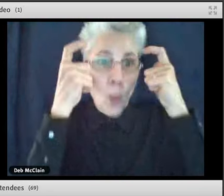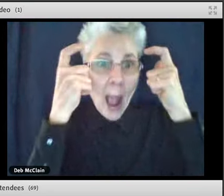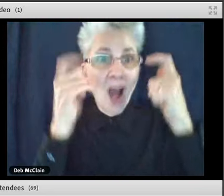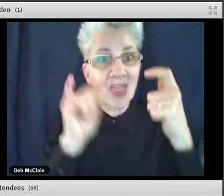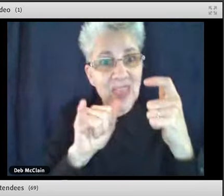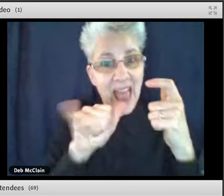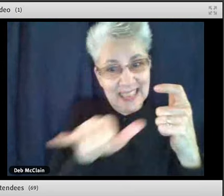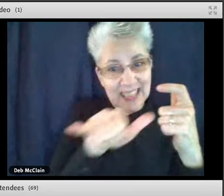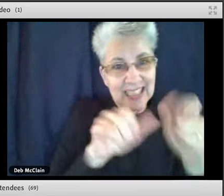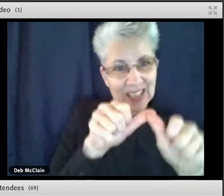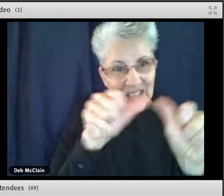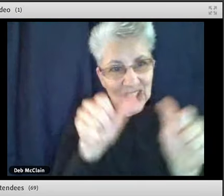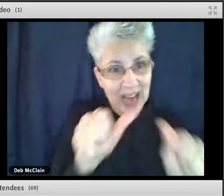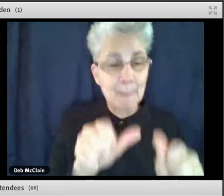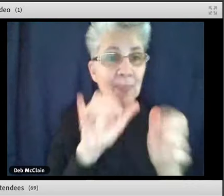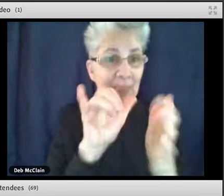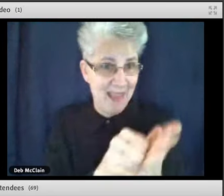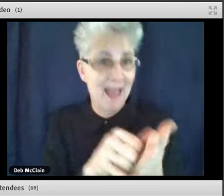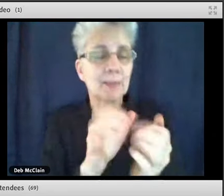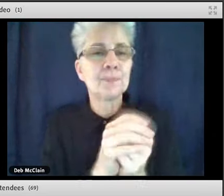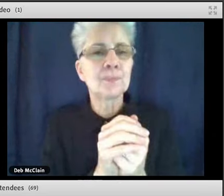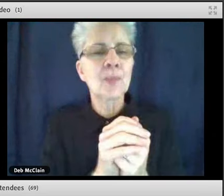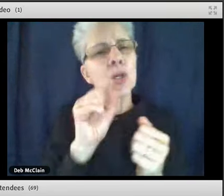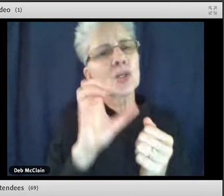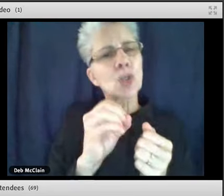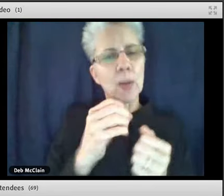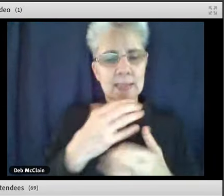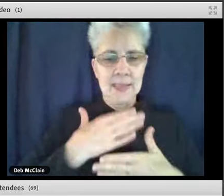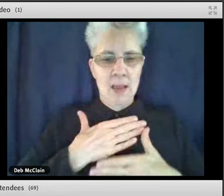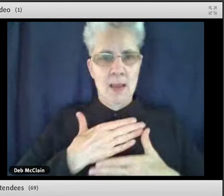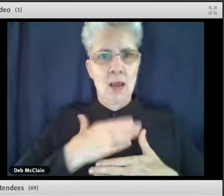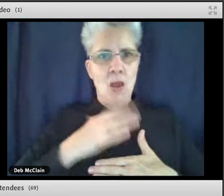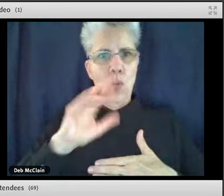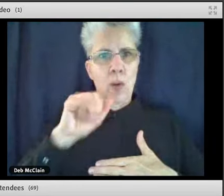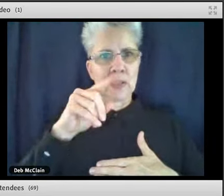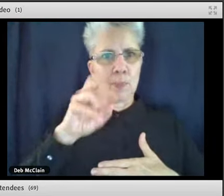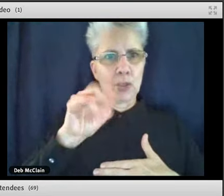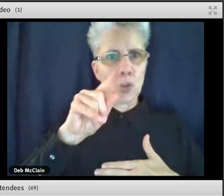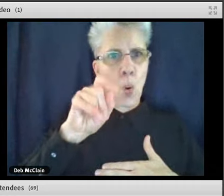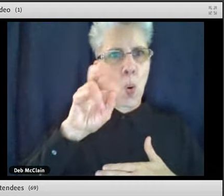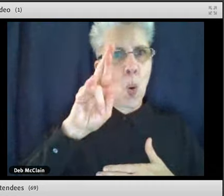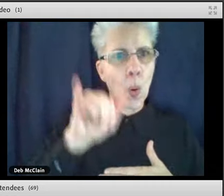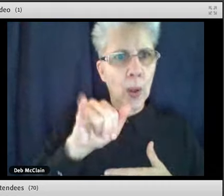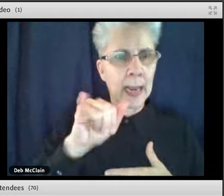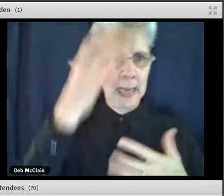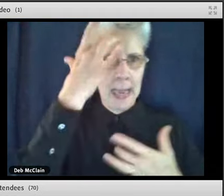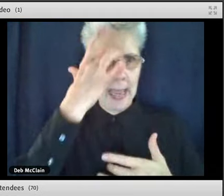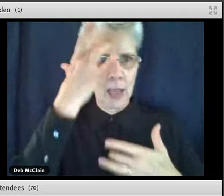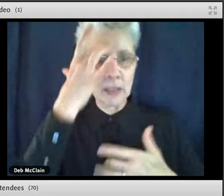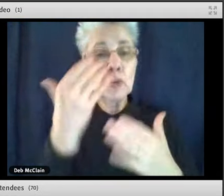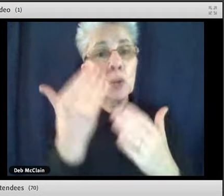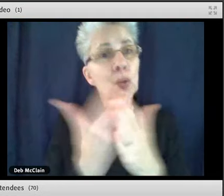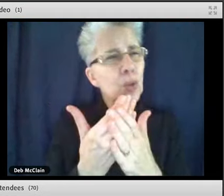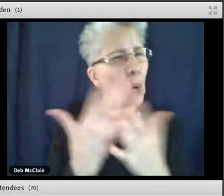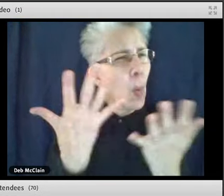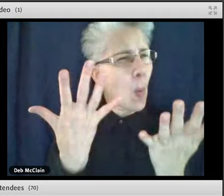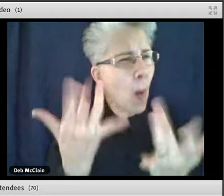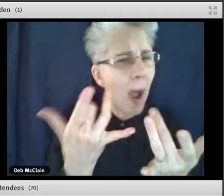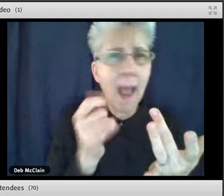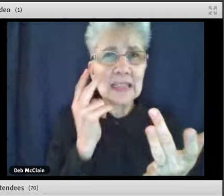And there's, it's a respiratory illness. It's the thing about this that's it's new. They haven't seen it